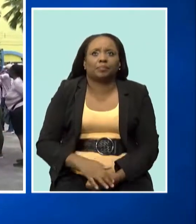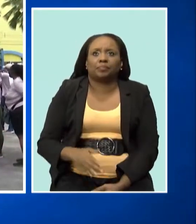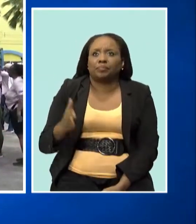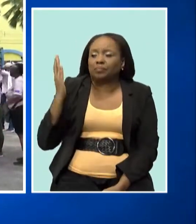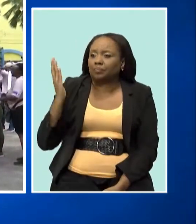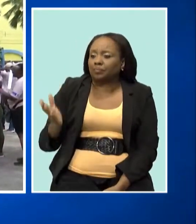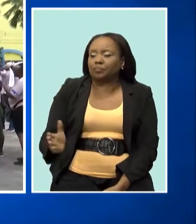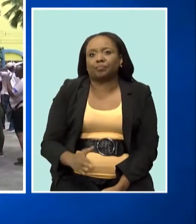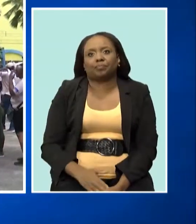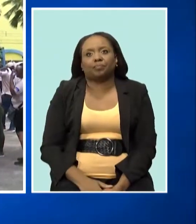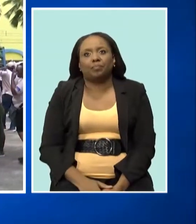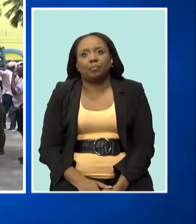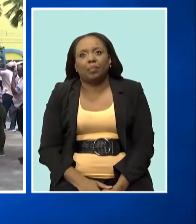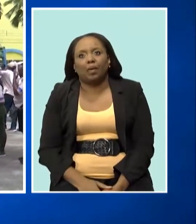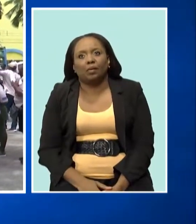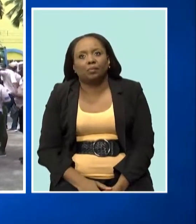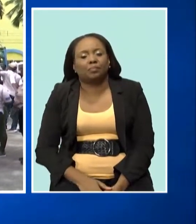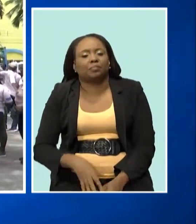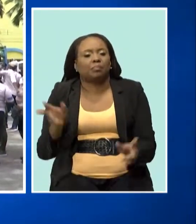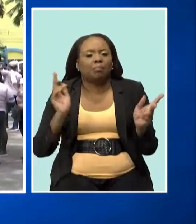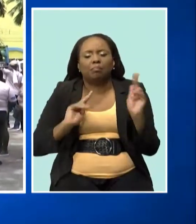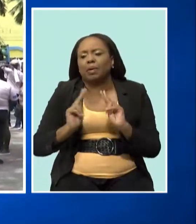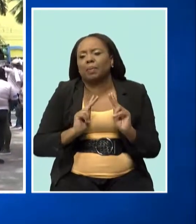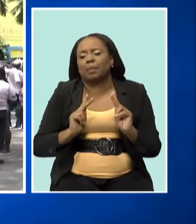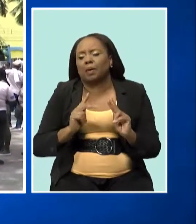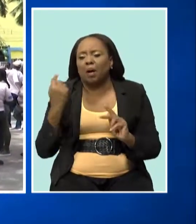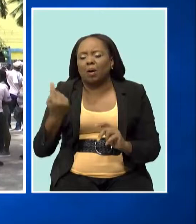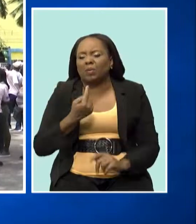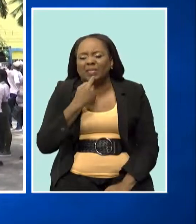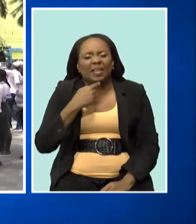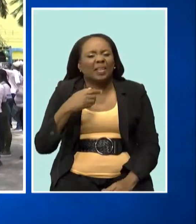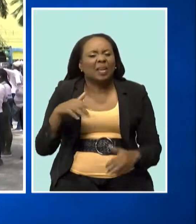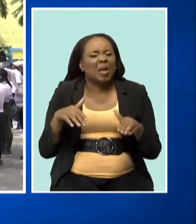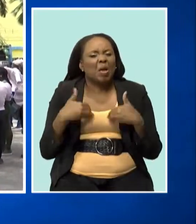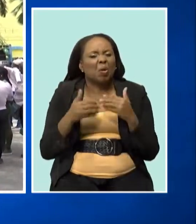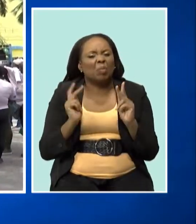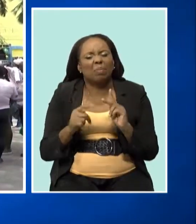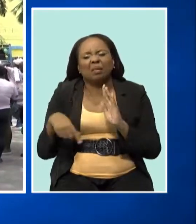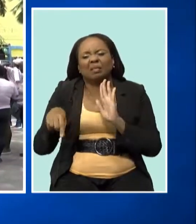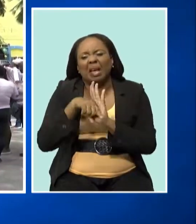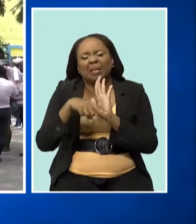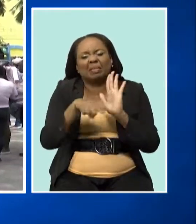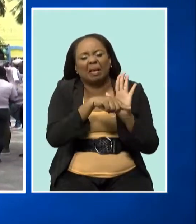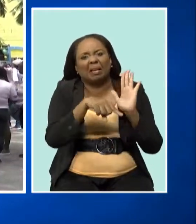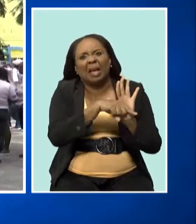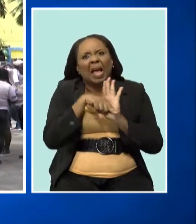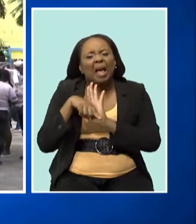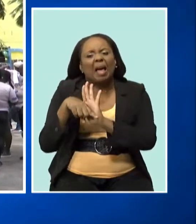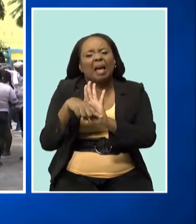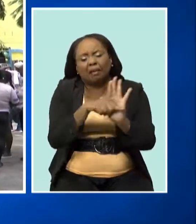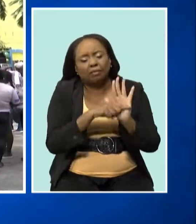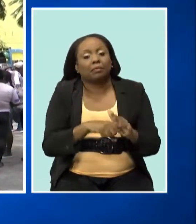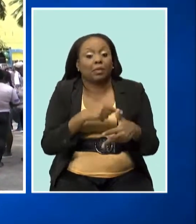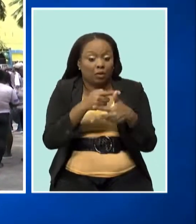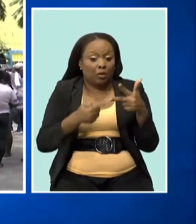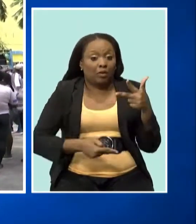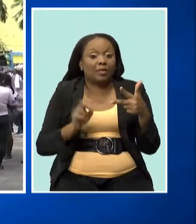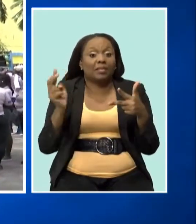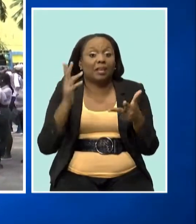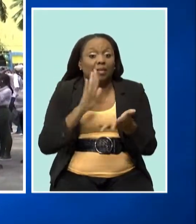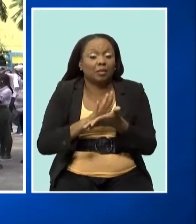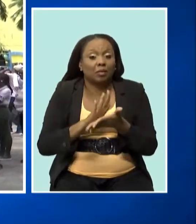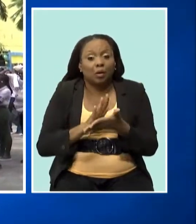and individuals are being encouraged to bring their kites and join in the fun. The organisers are planning an entire day of entertainment, which